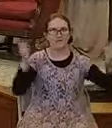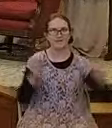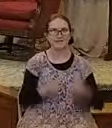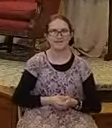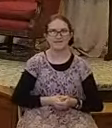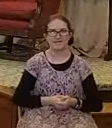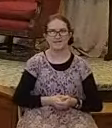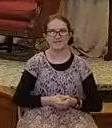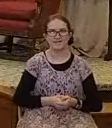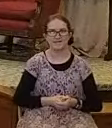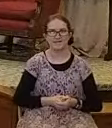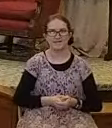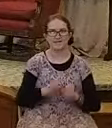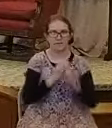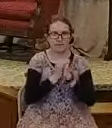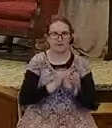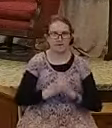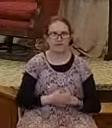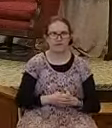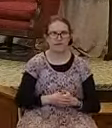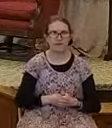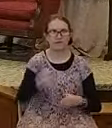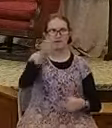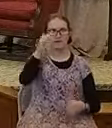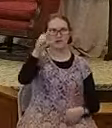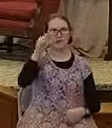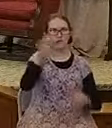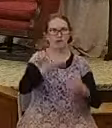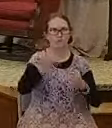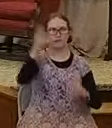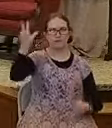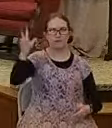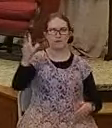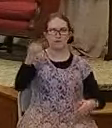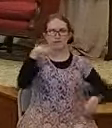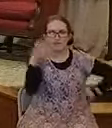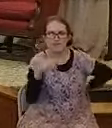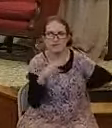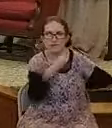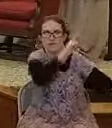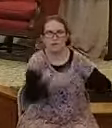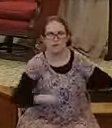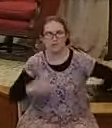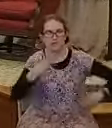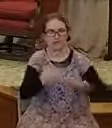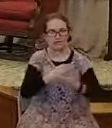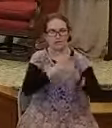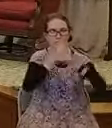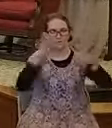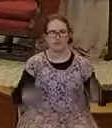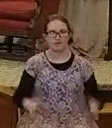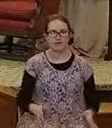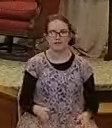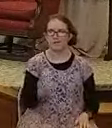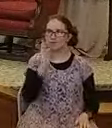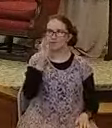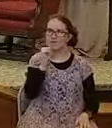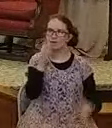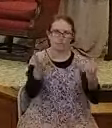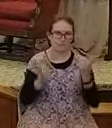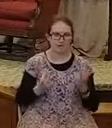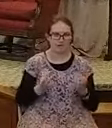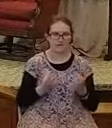Amen, amen. Psalm 23 says, The Lord is my shepherd, I